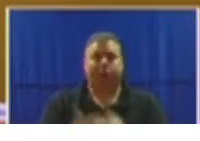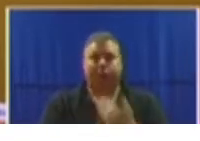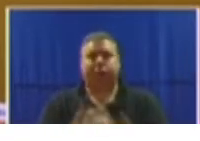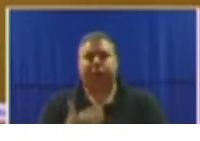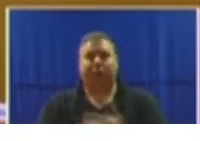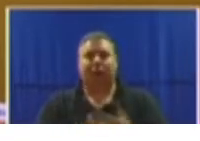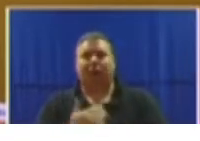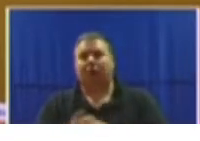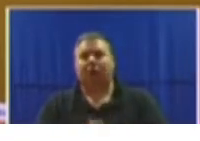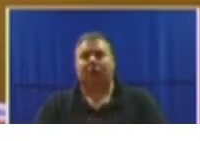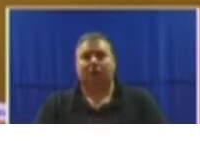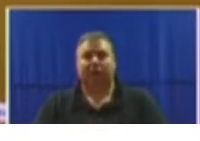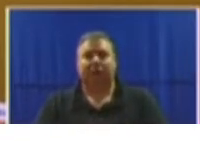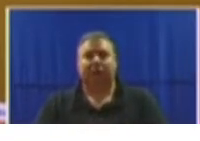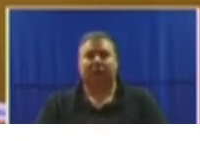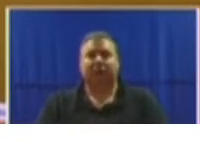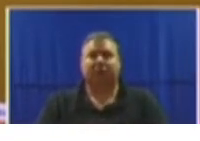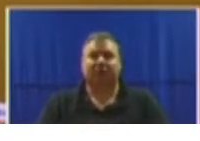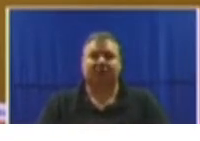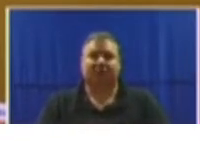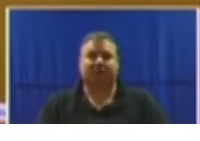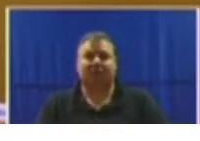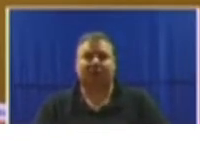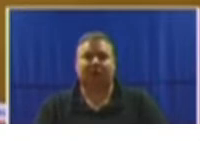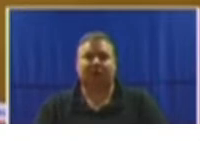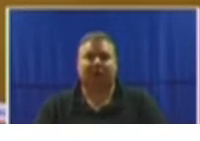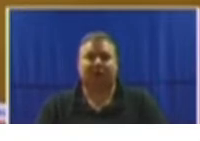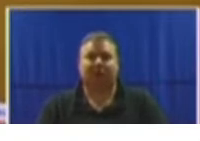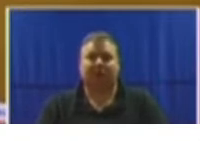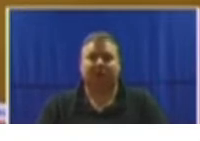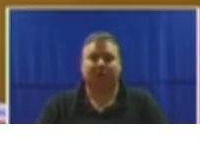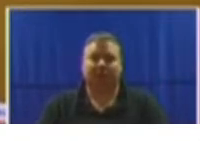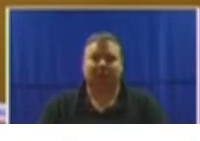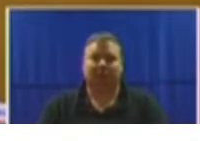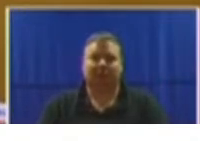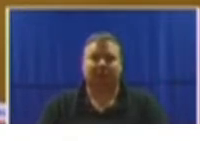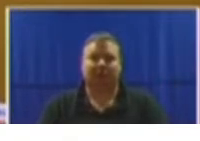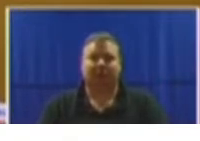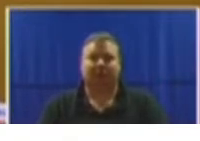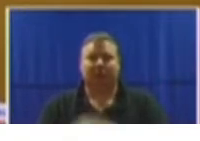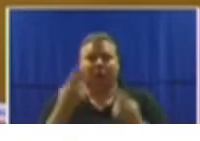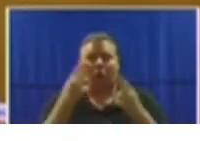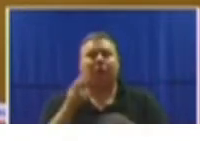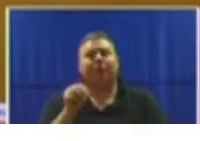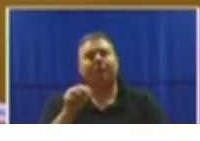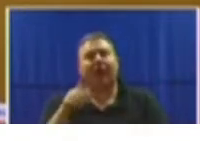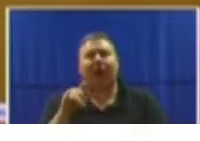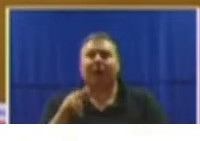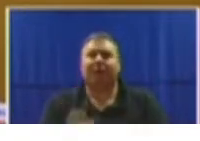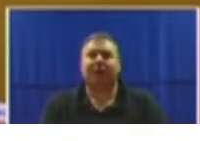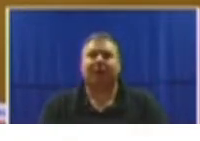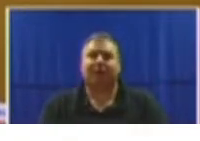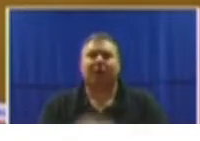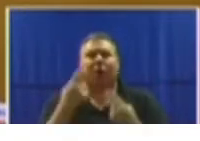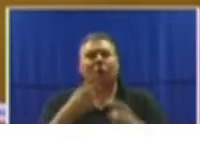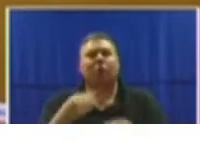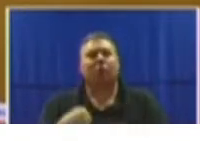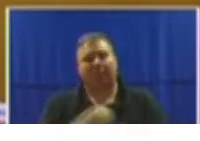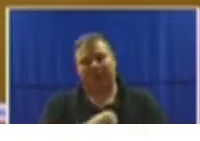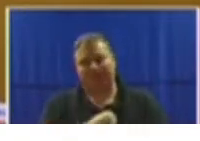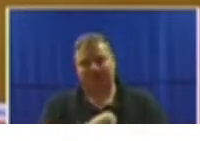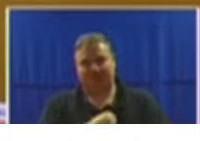at the beginning of a session. Honorable Mantwe, wait. Honorable Mkalipi, honorable members,